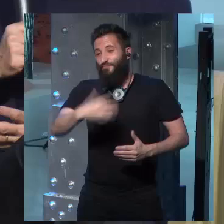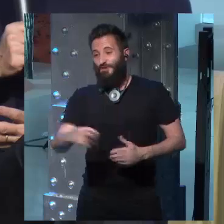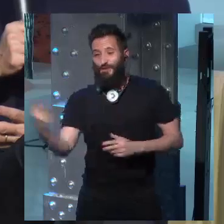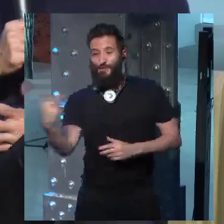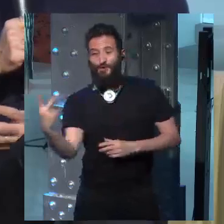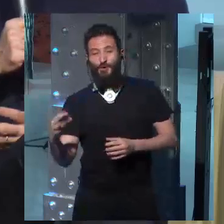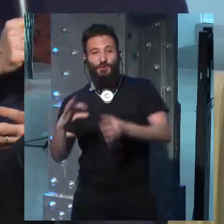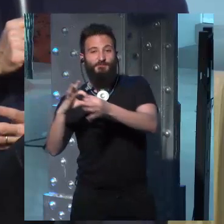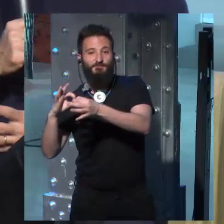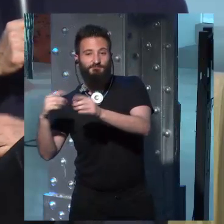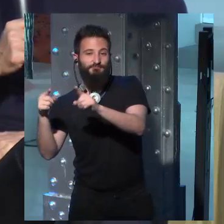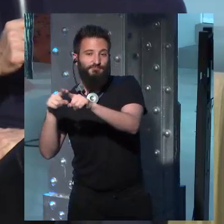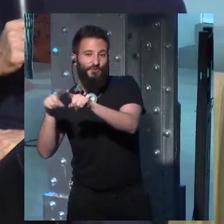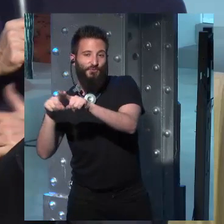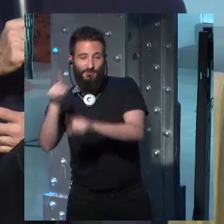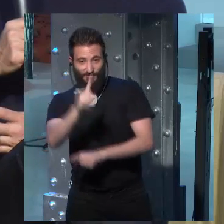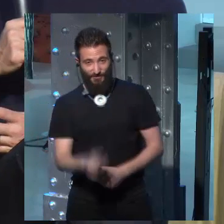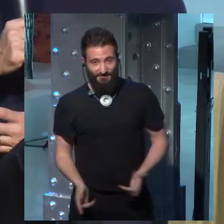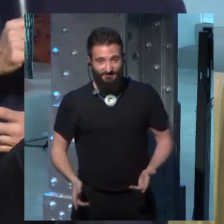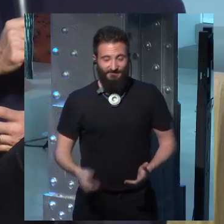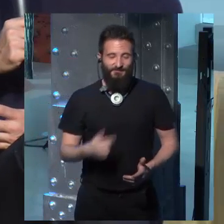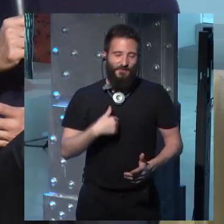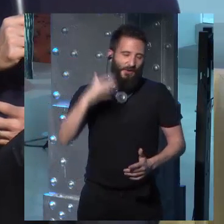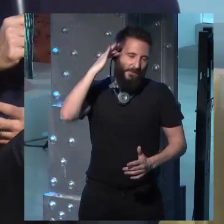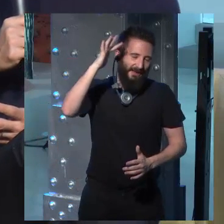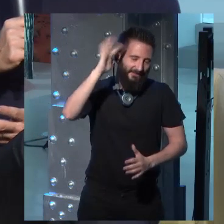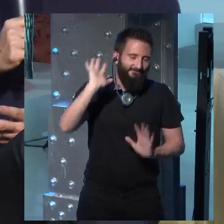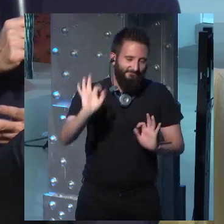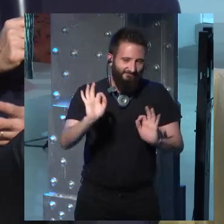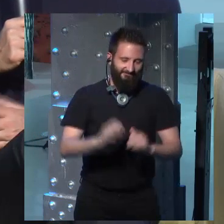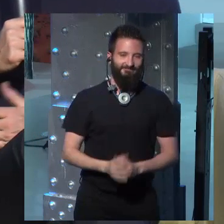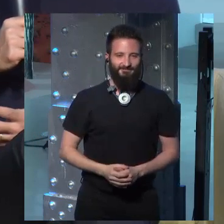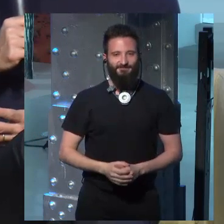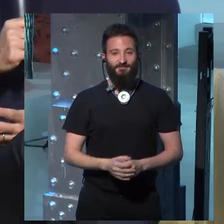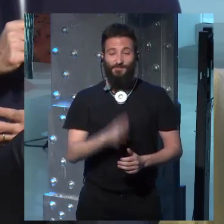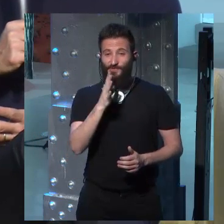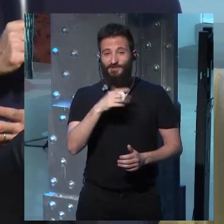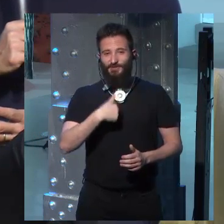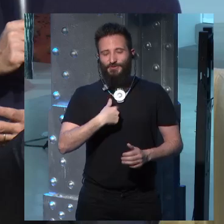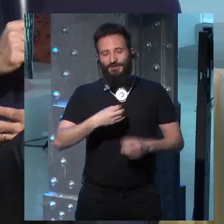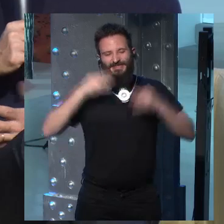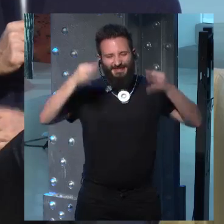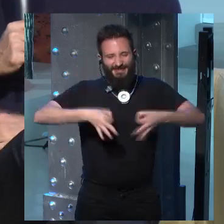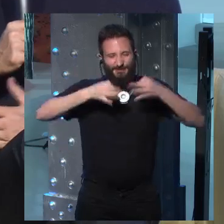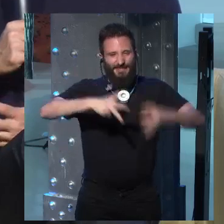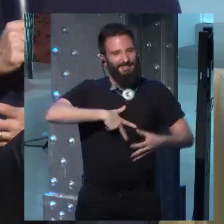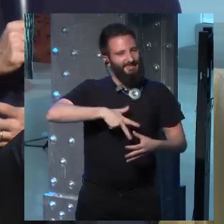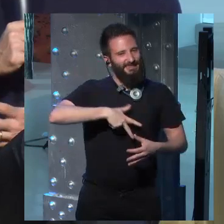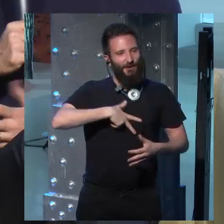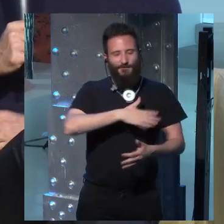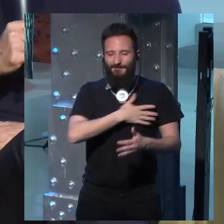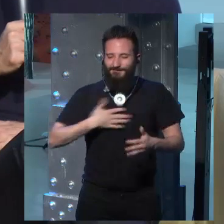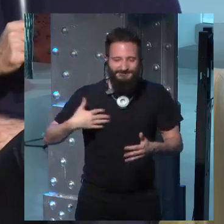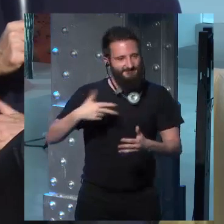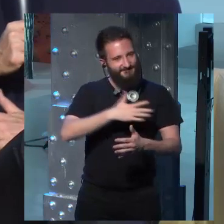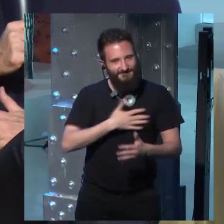know. I really don't. But it makes sense to me. I always, when I played Saul, and I still perceive it that way, he's a